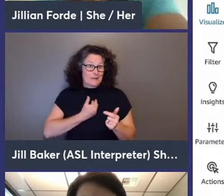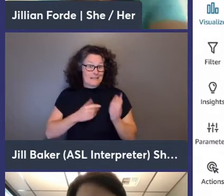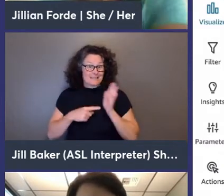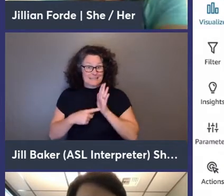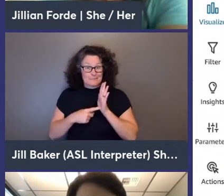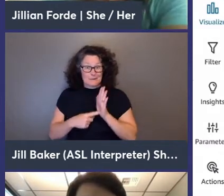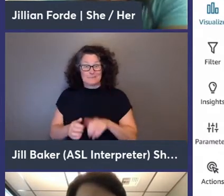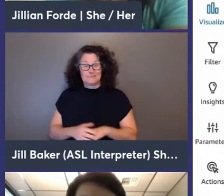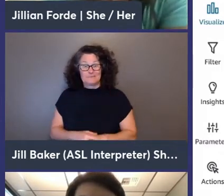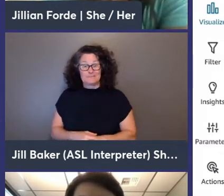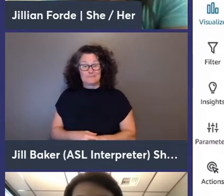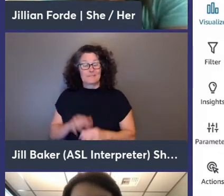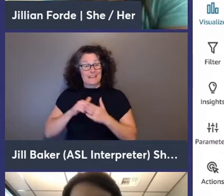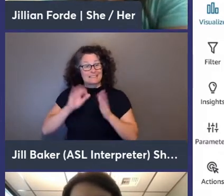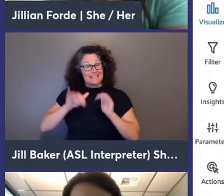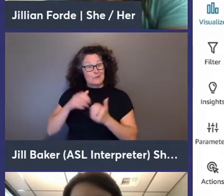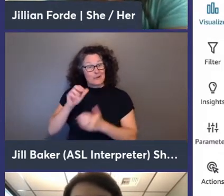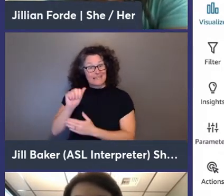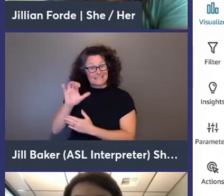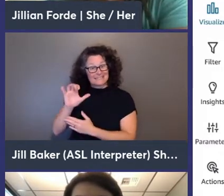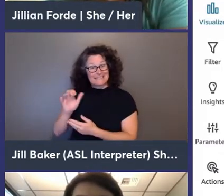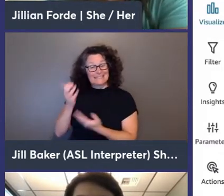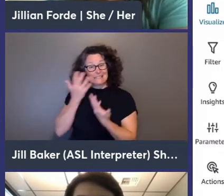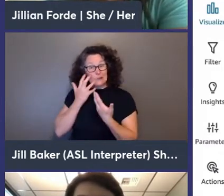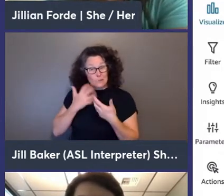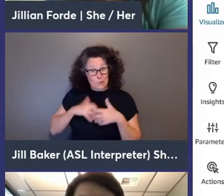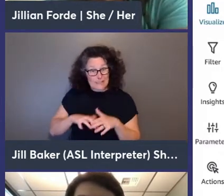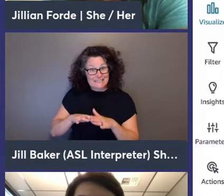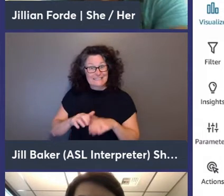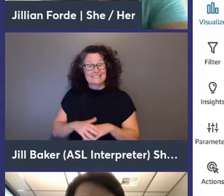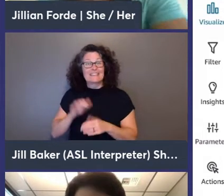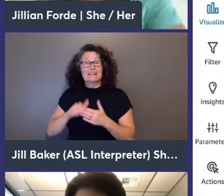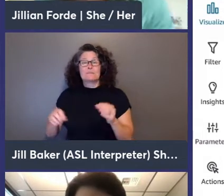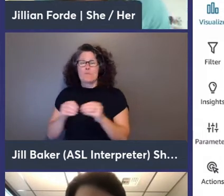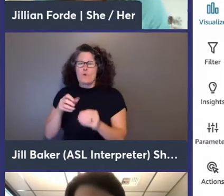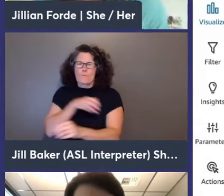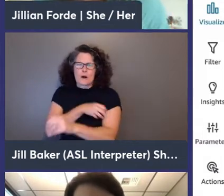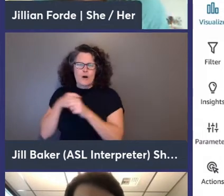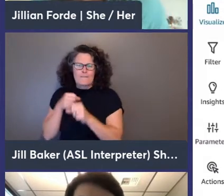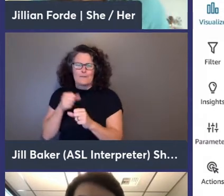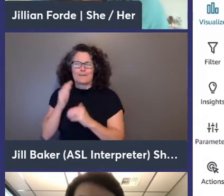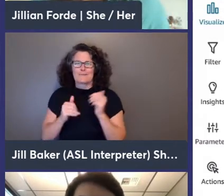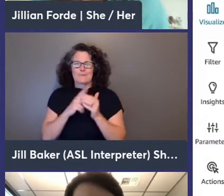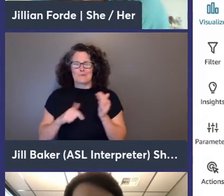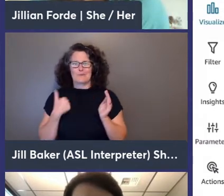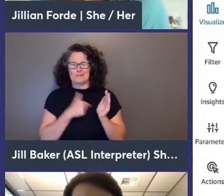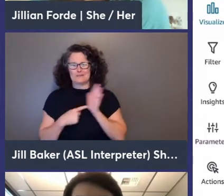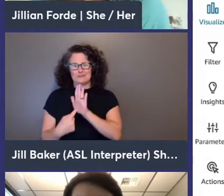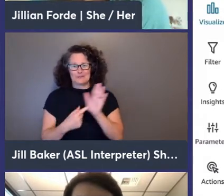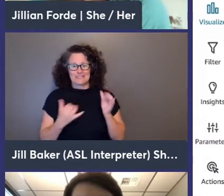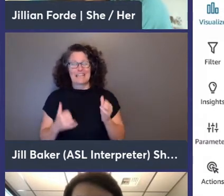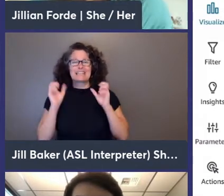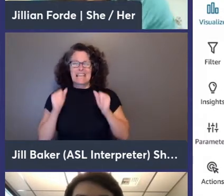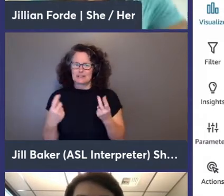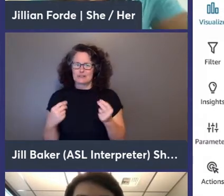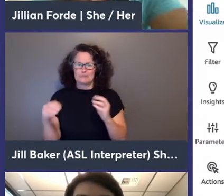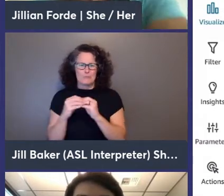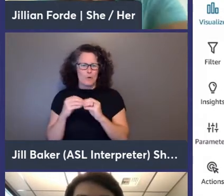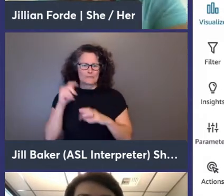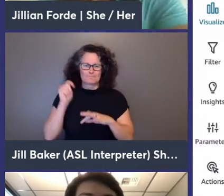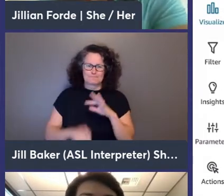LAC can achieve. Actually, it's more powerful than what we demo here. and it's waiting for you to explore